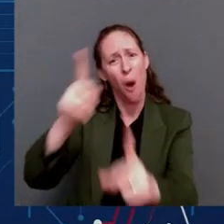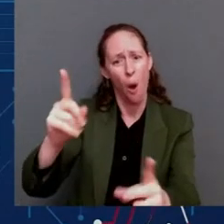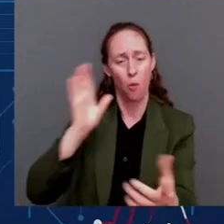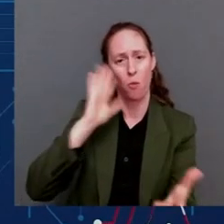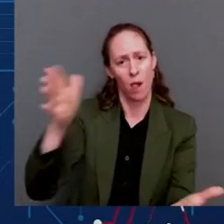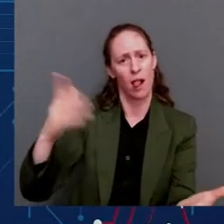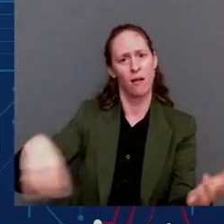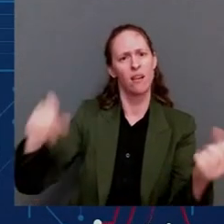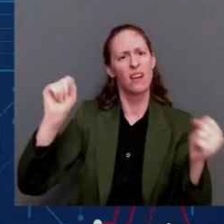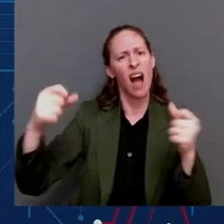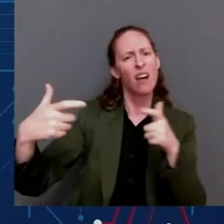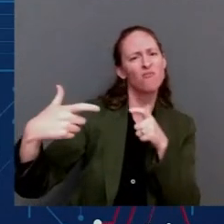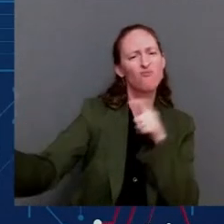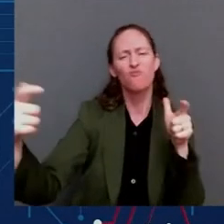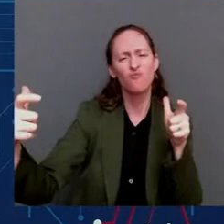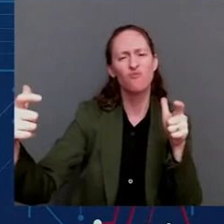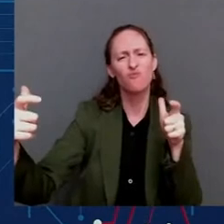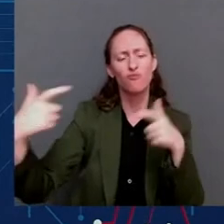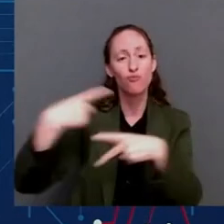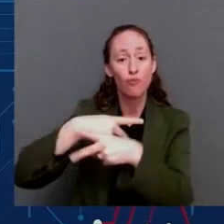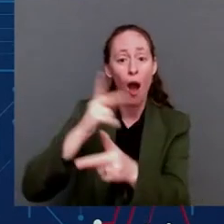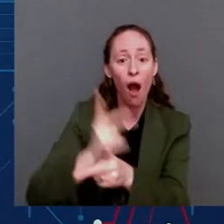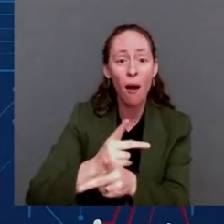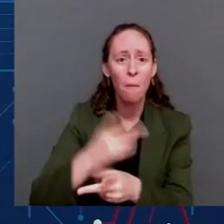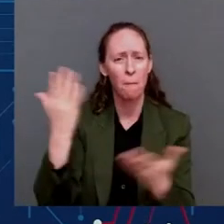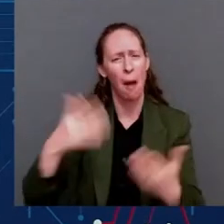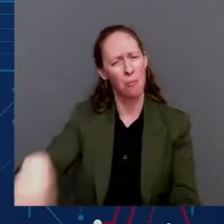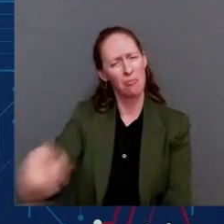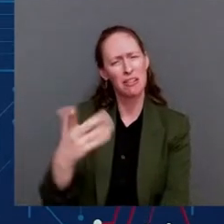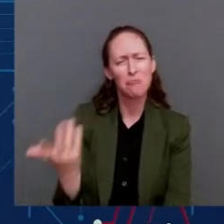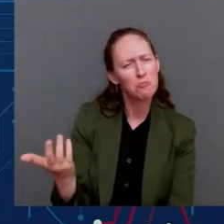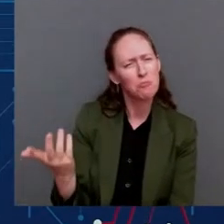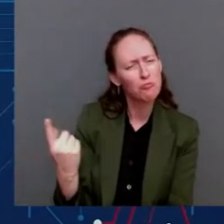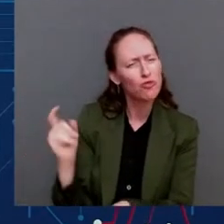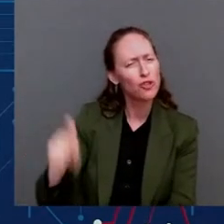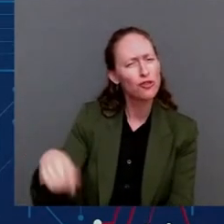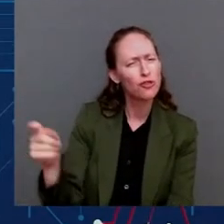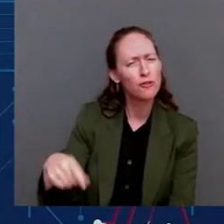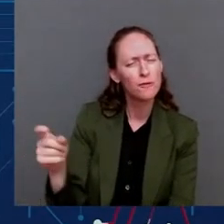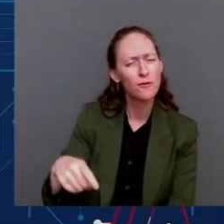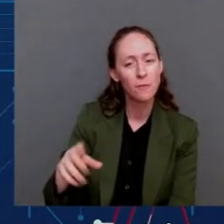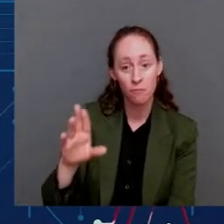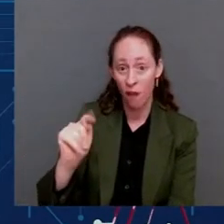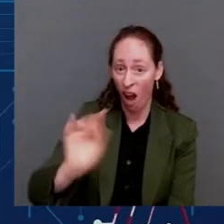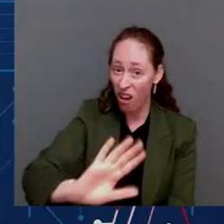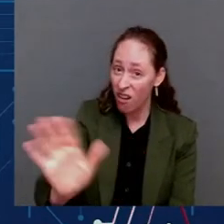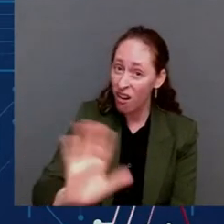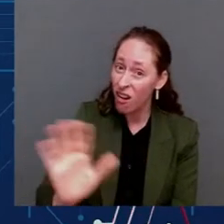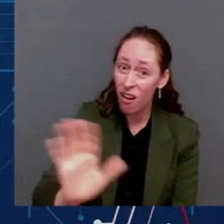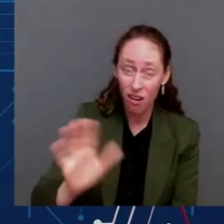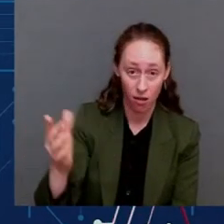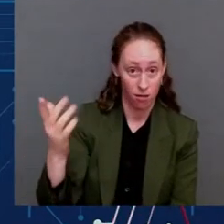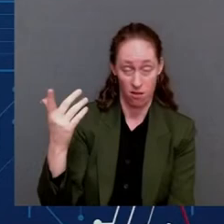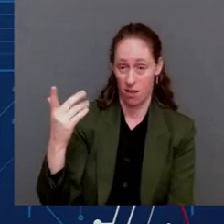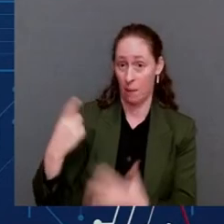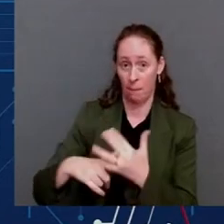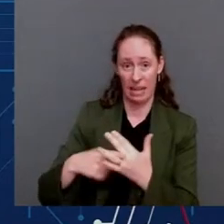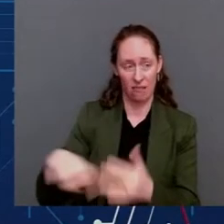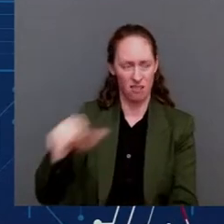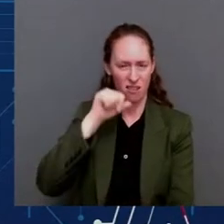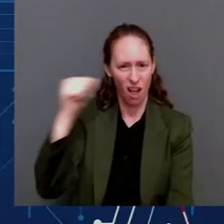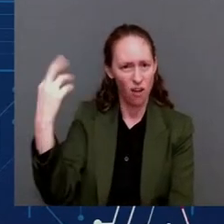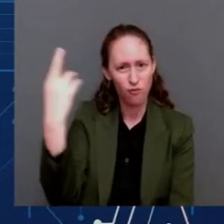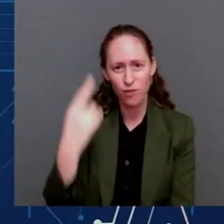like a no-brainer, but originally that was not clear at all. And so we made sure that that happened.